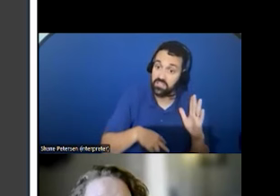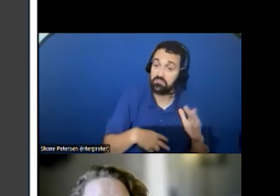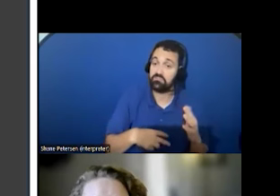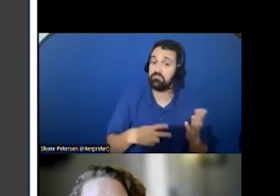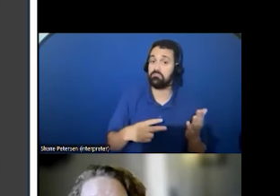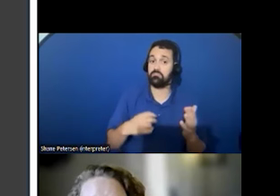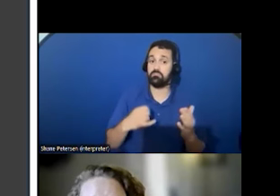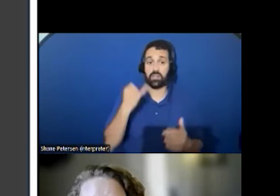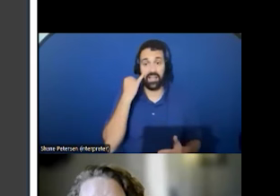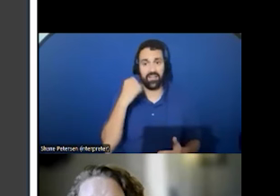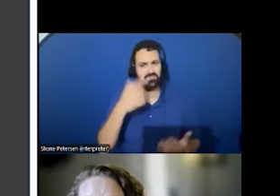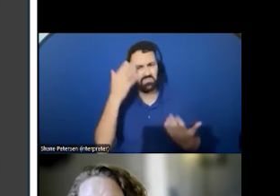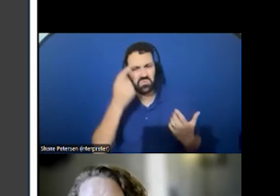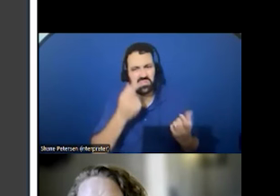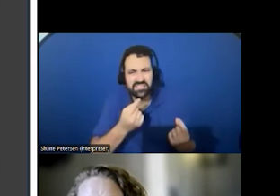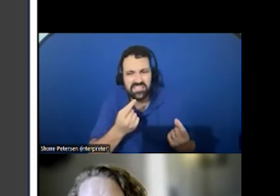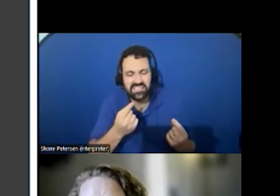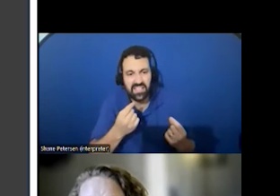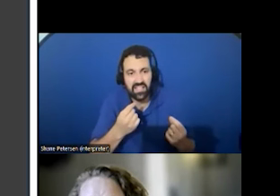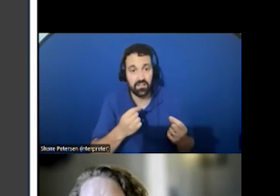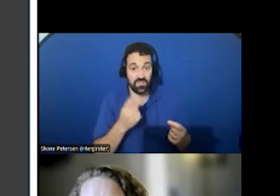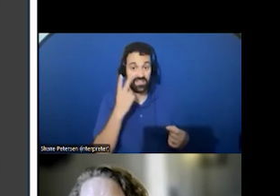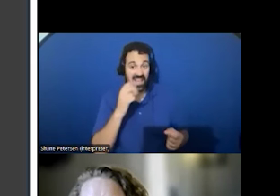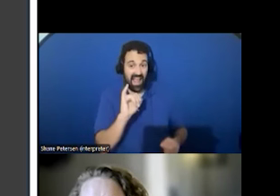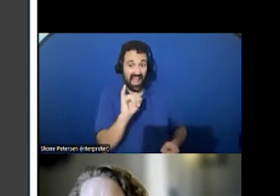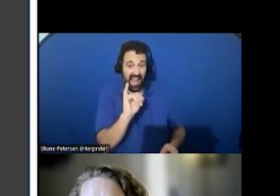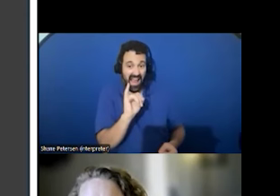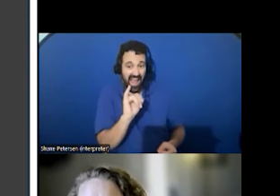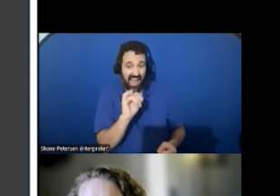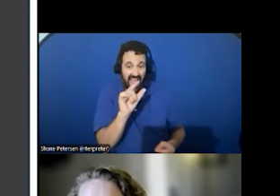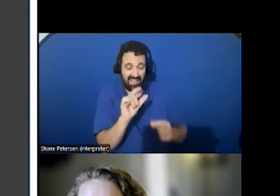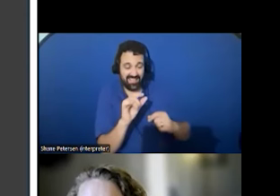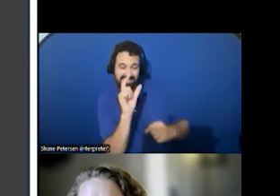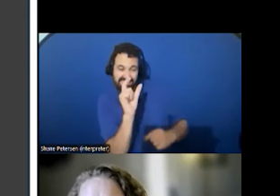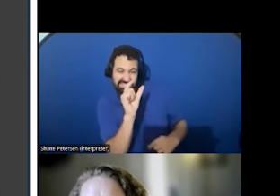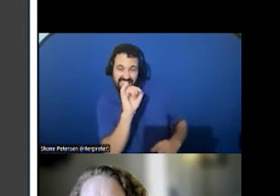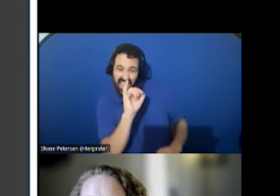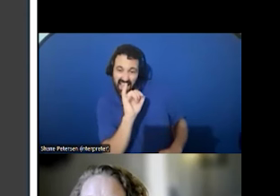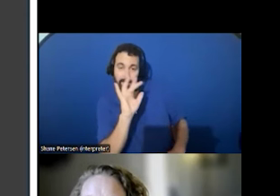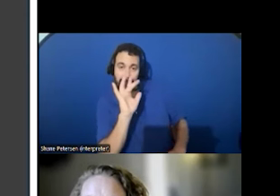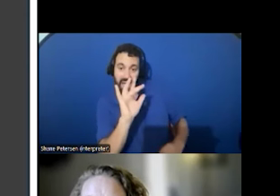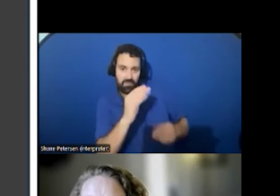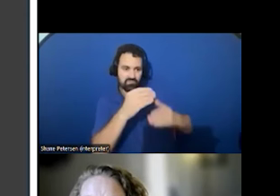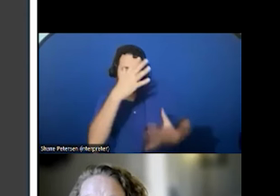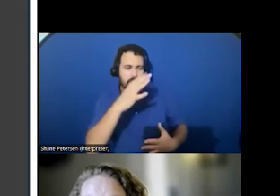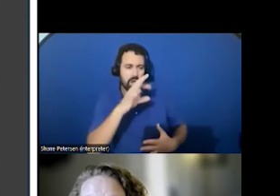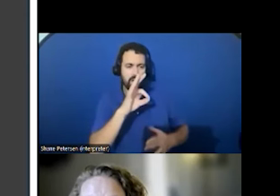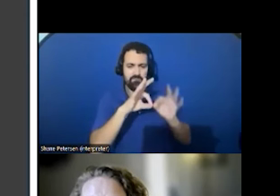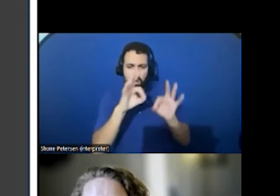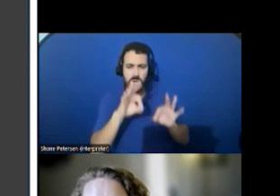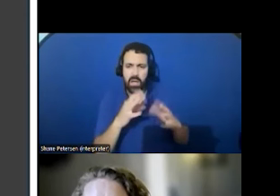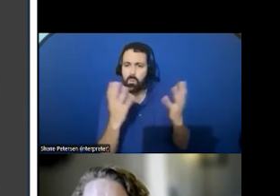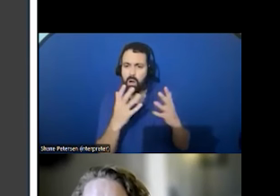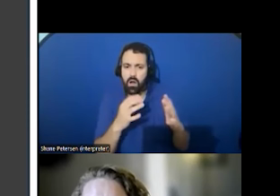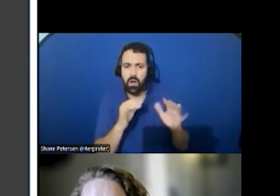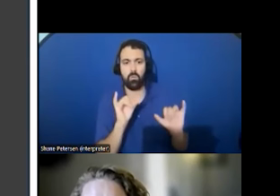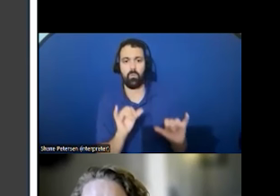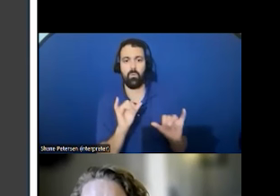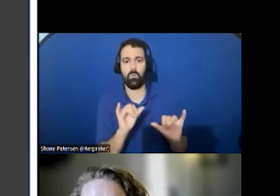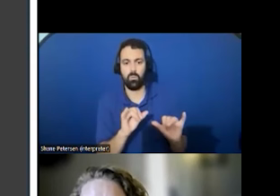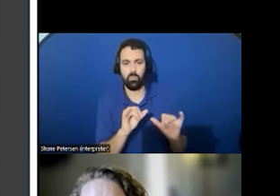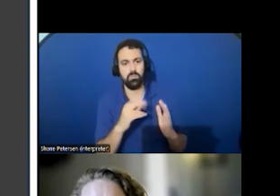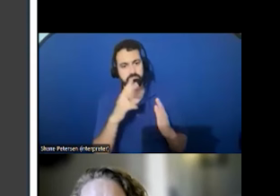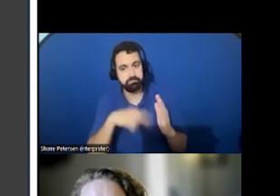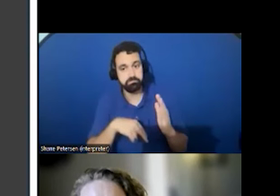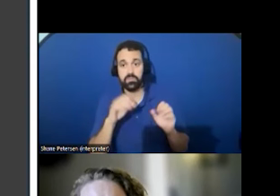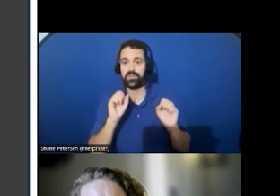it. They all have the little I for information, and it'll tell you exactly what that format is. And so you can get an immersive reader, you can